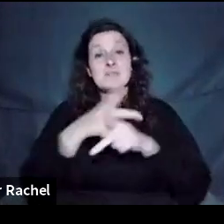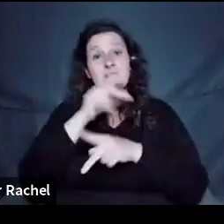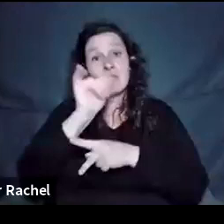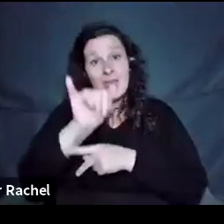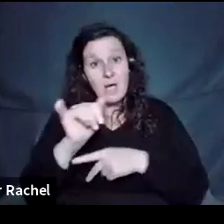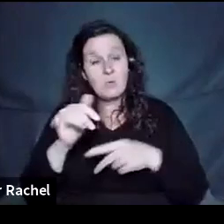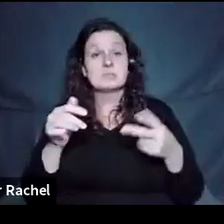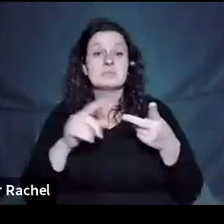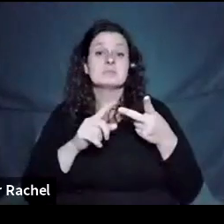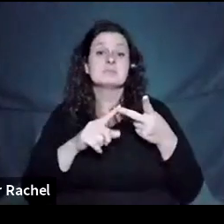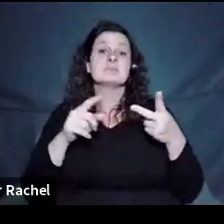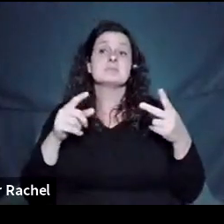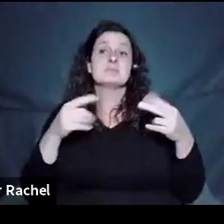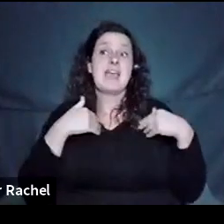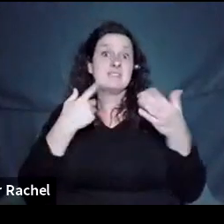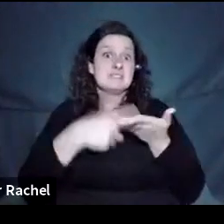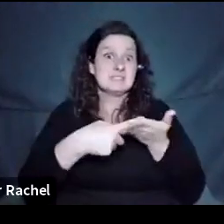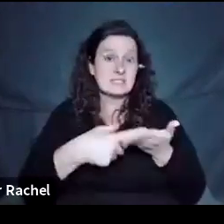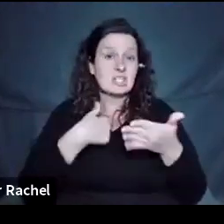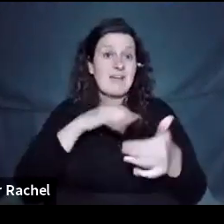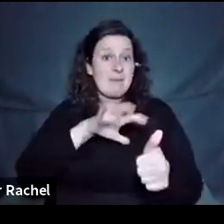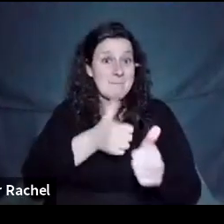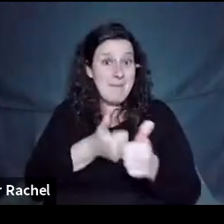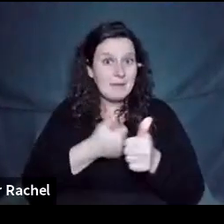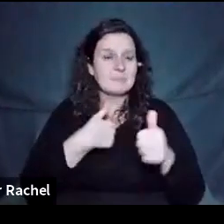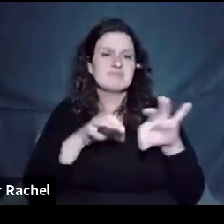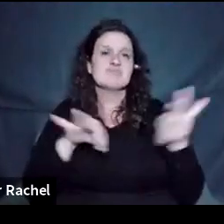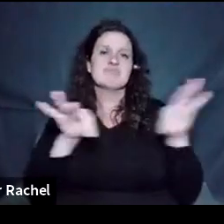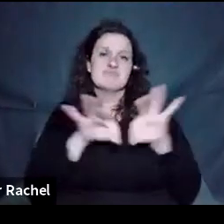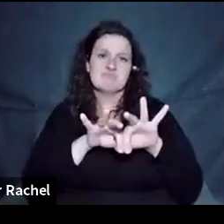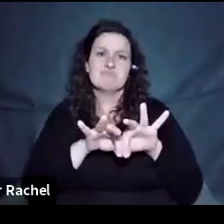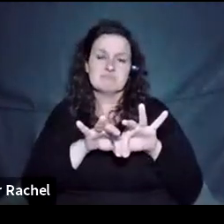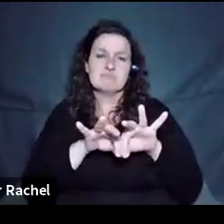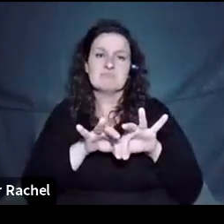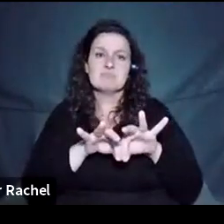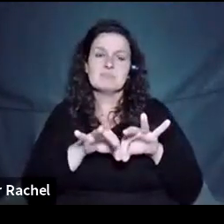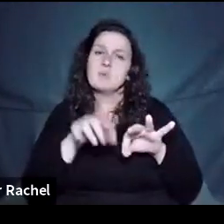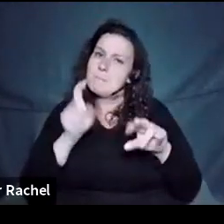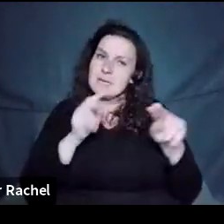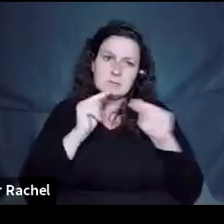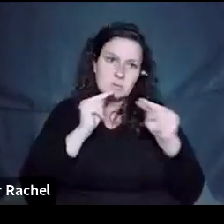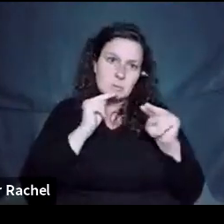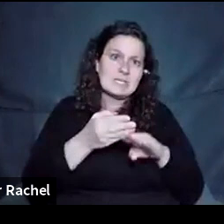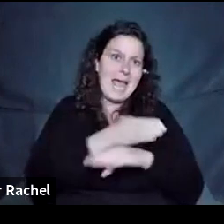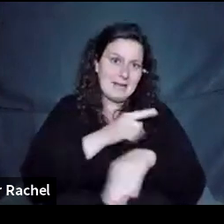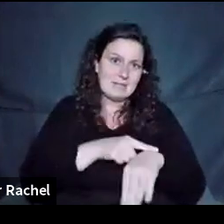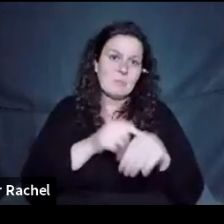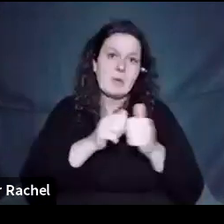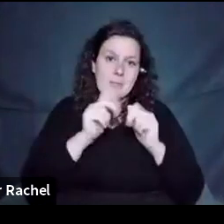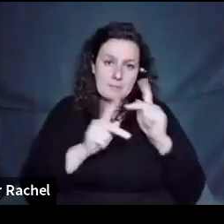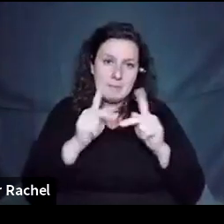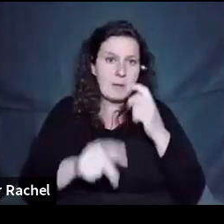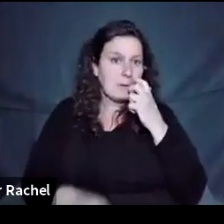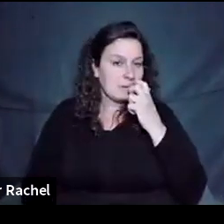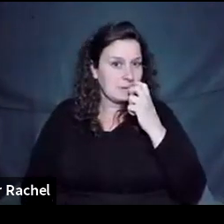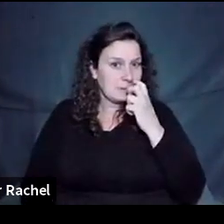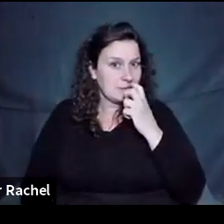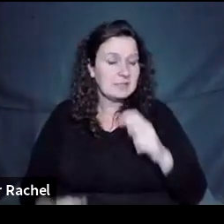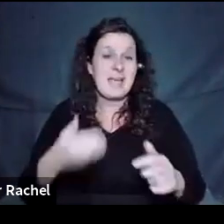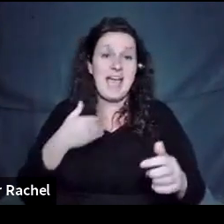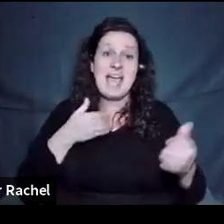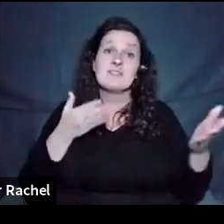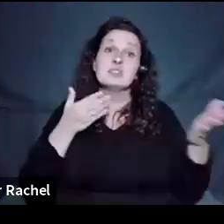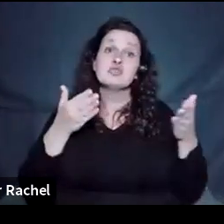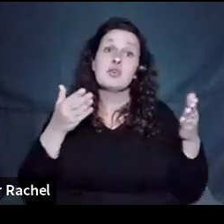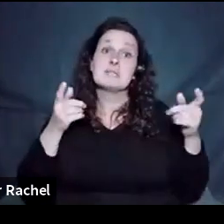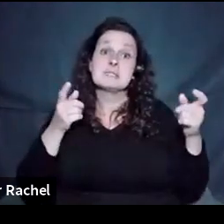and having that backup is super, super important. It needs to be something that you do negotiate with people. I have service types that I